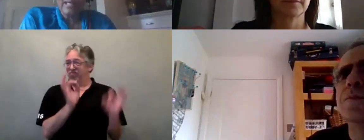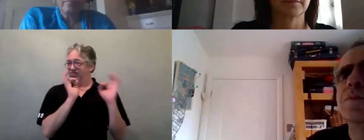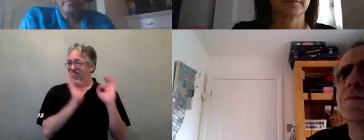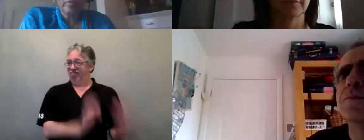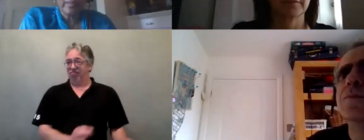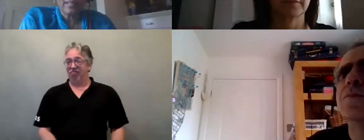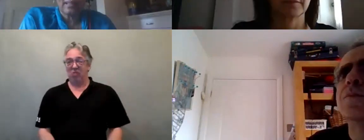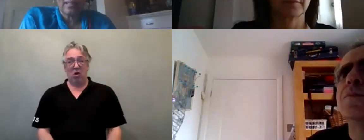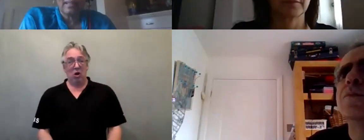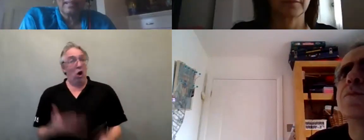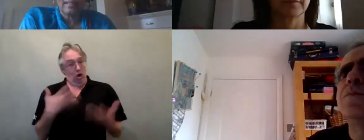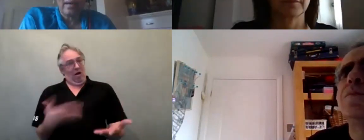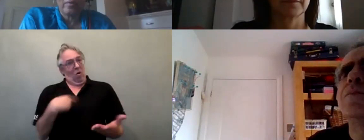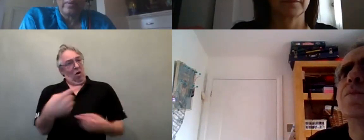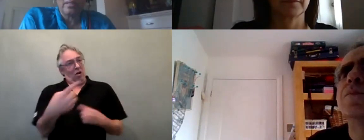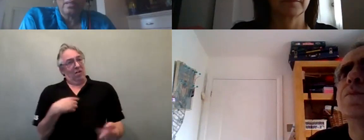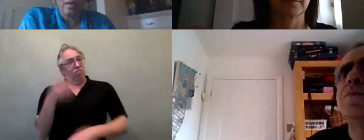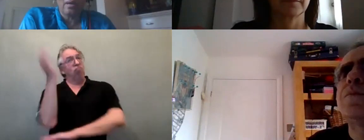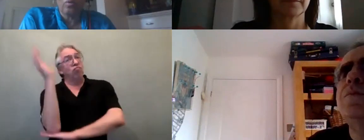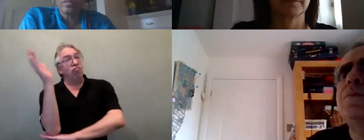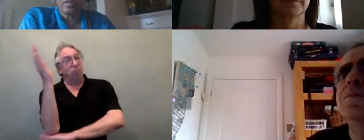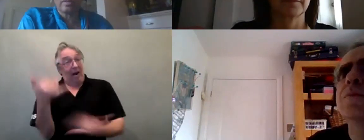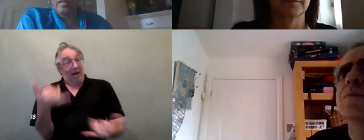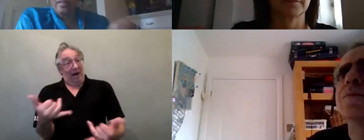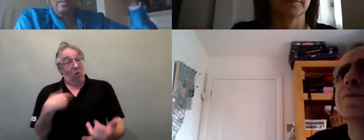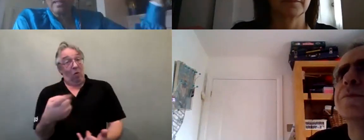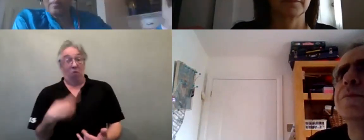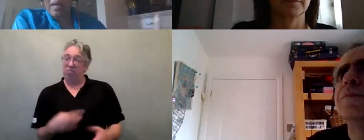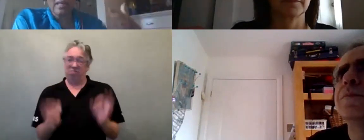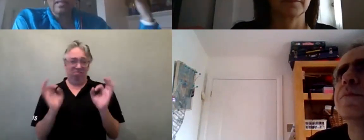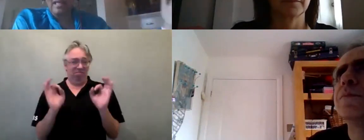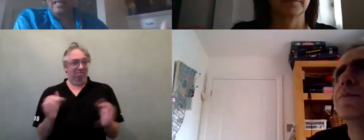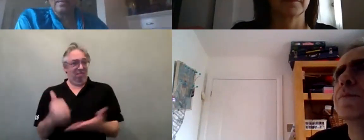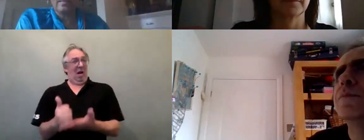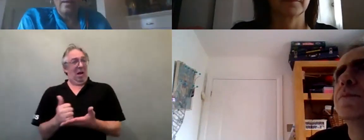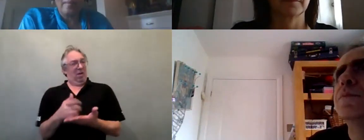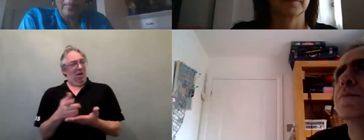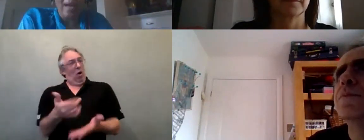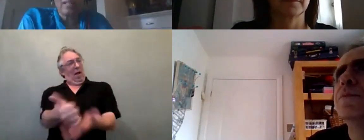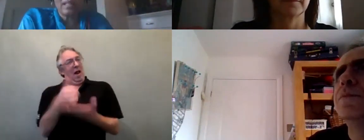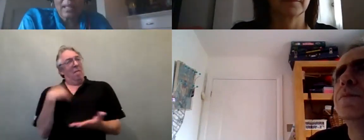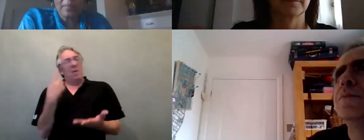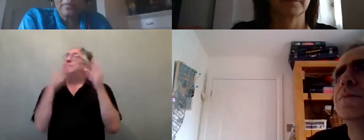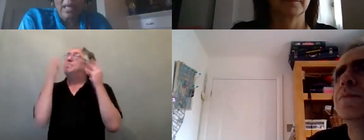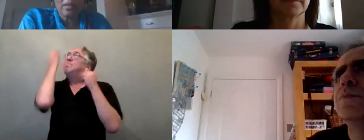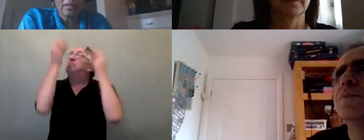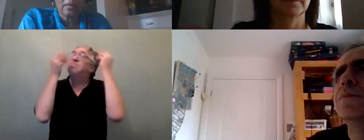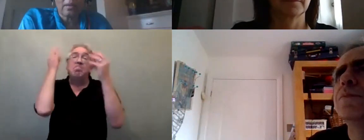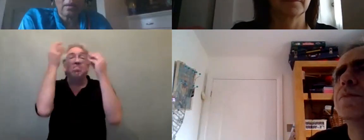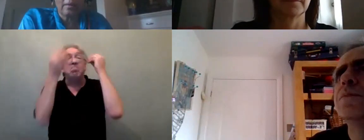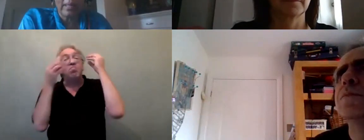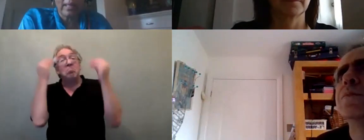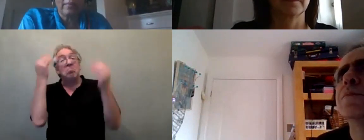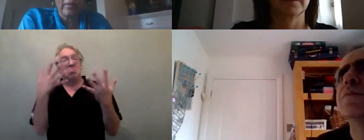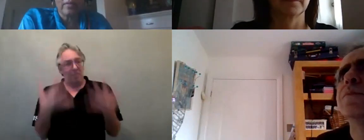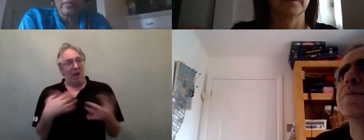discussions are really helpful, because I think this is how we all start thinking about it, and having these types of dialogues